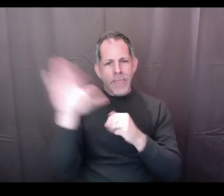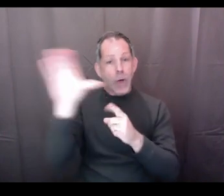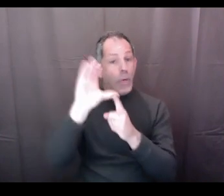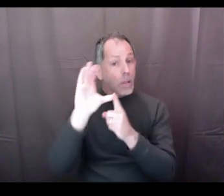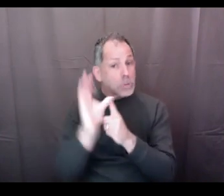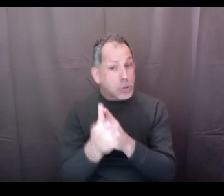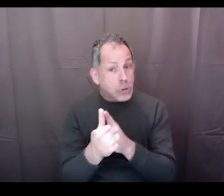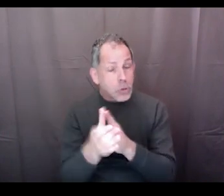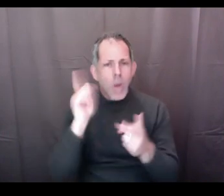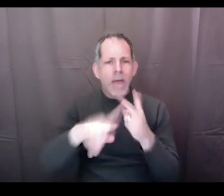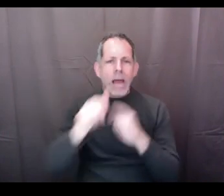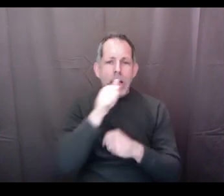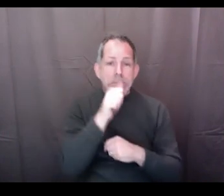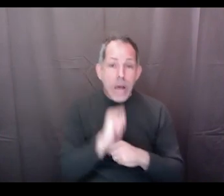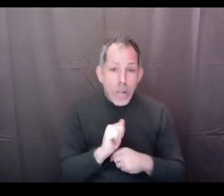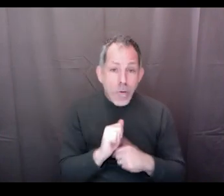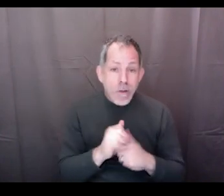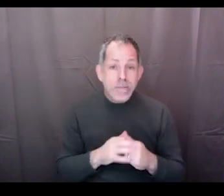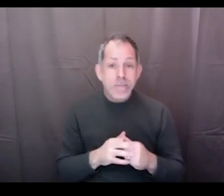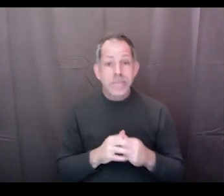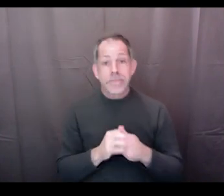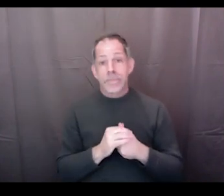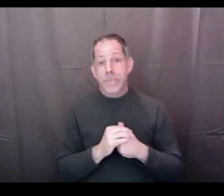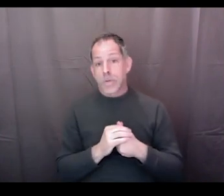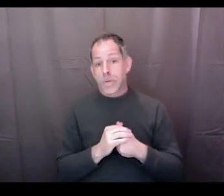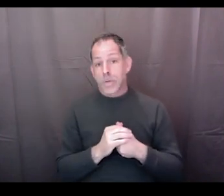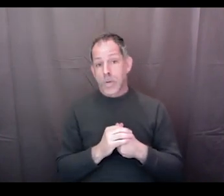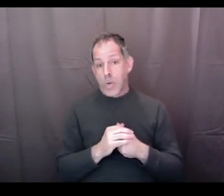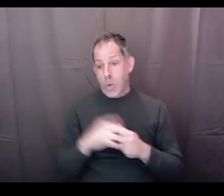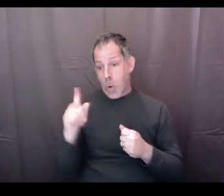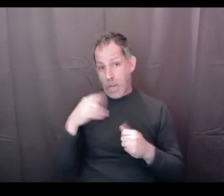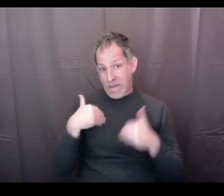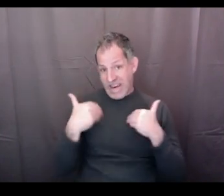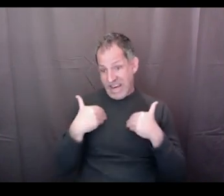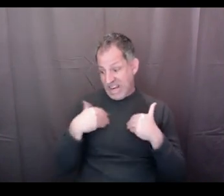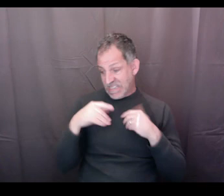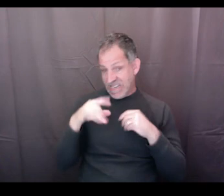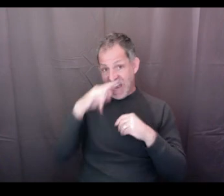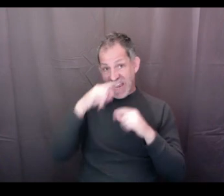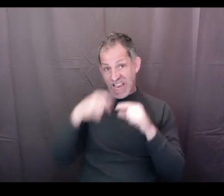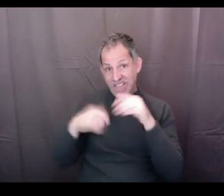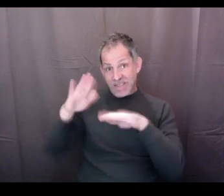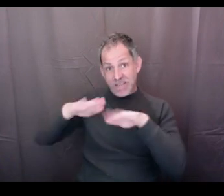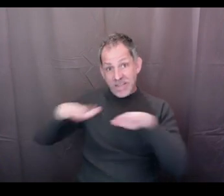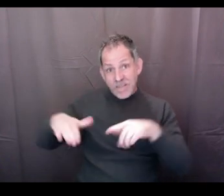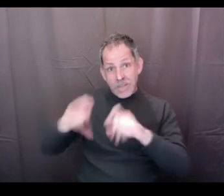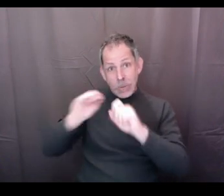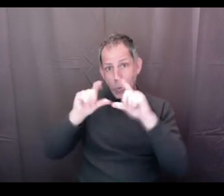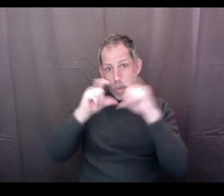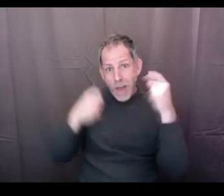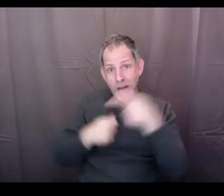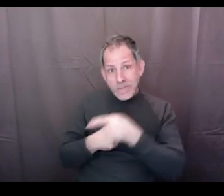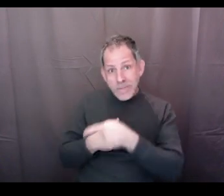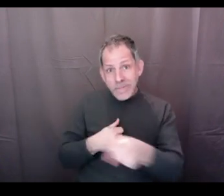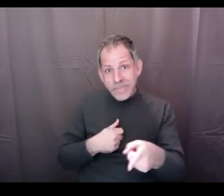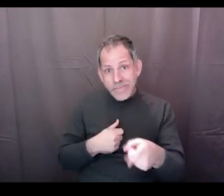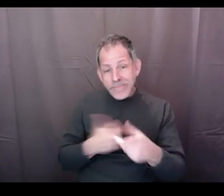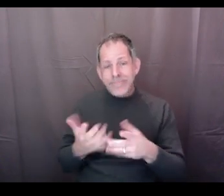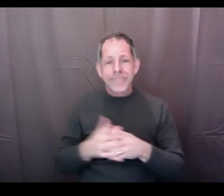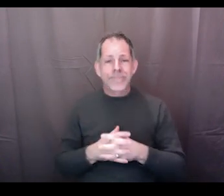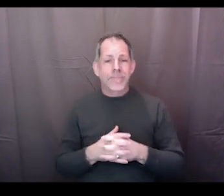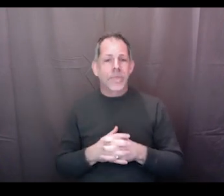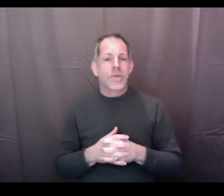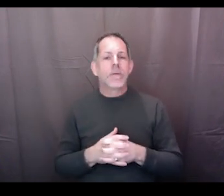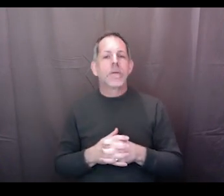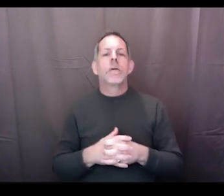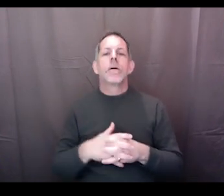medical conditions they have where they can't tolerate the mask, little children where it's a safety issue. But by and large, most of us,